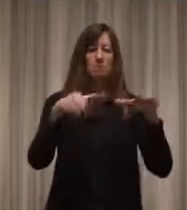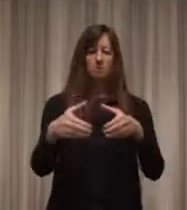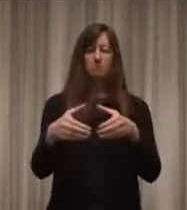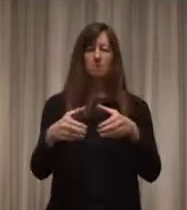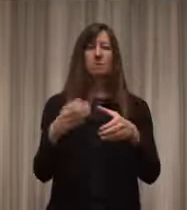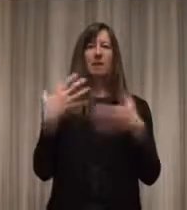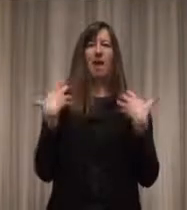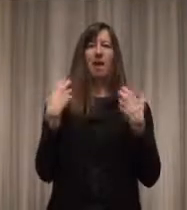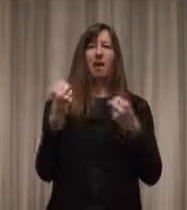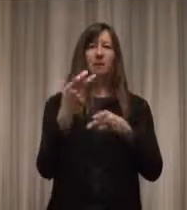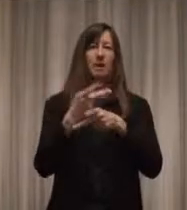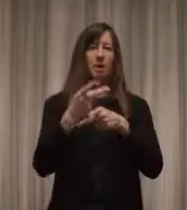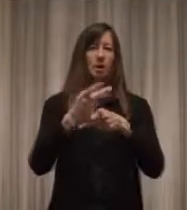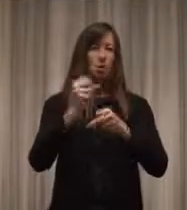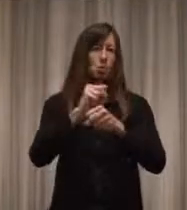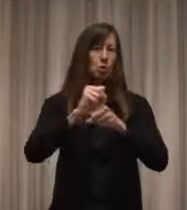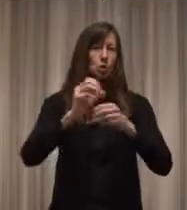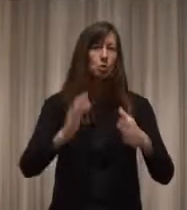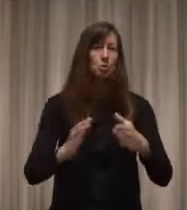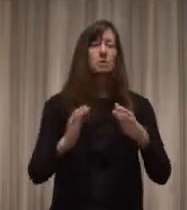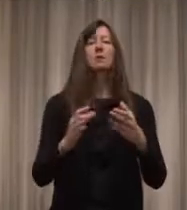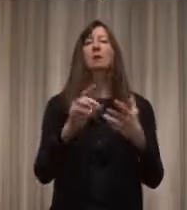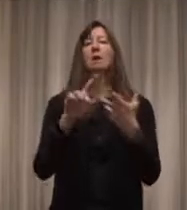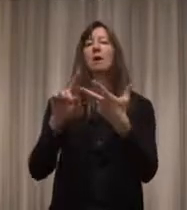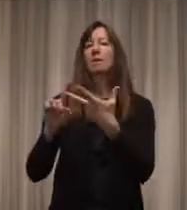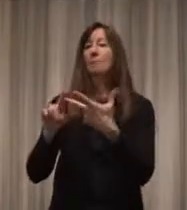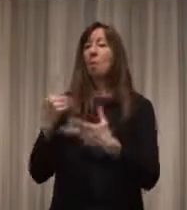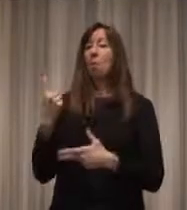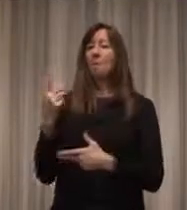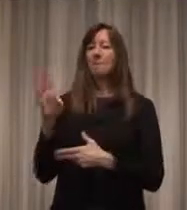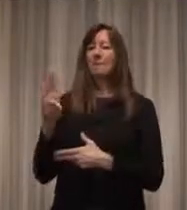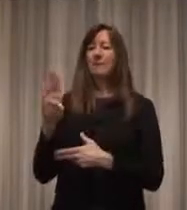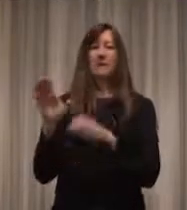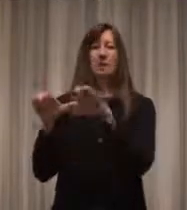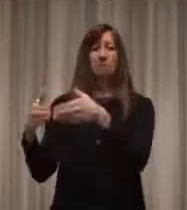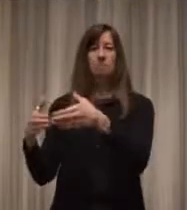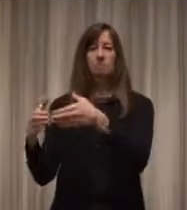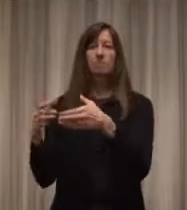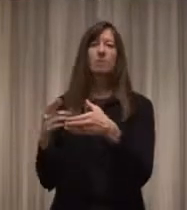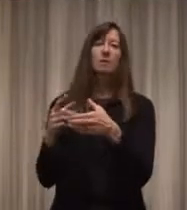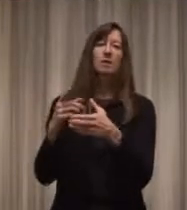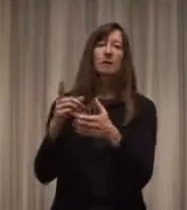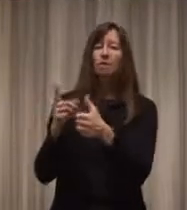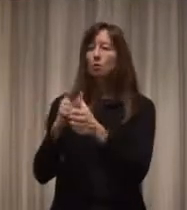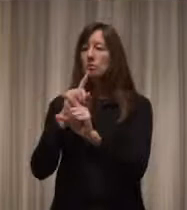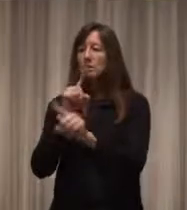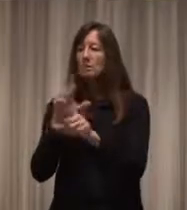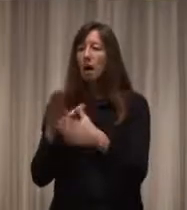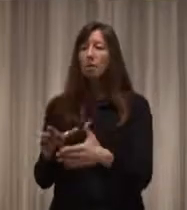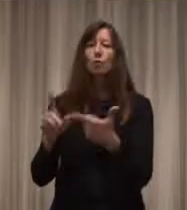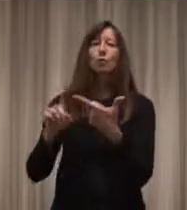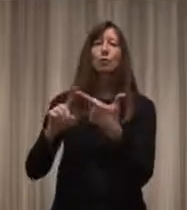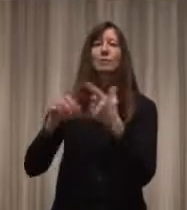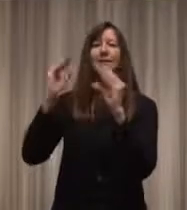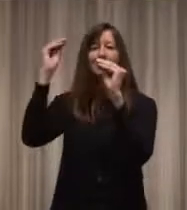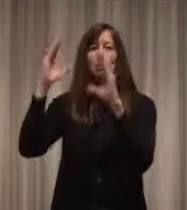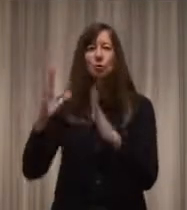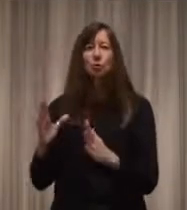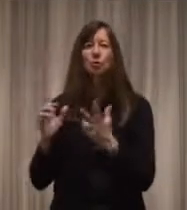for 1B, which are other frontline essential workers, first responders, and teachers, for